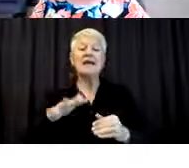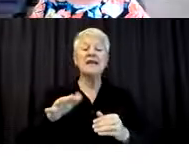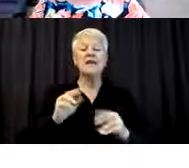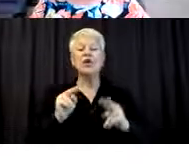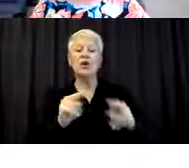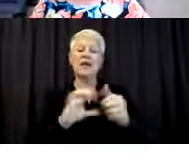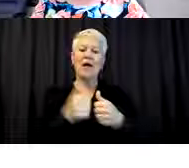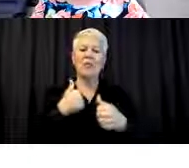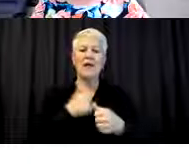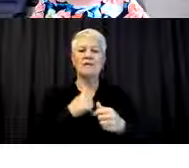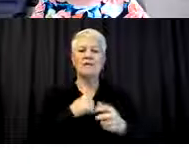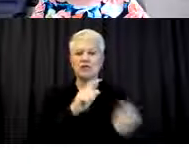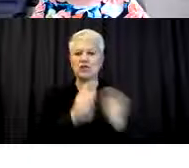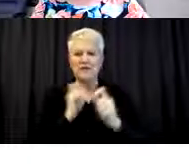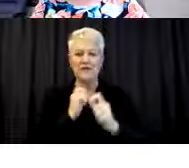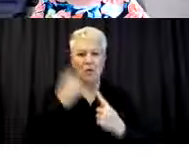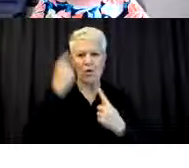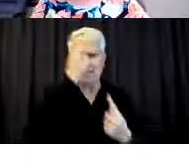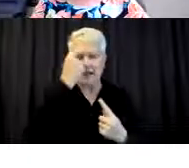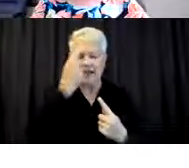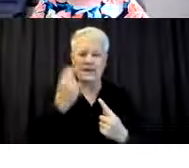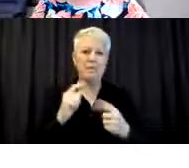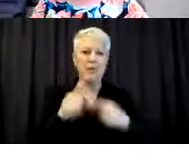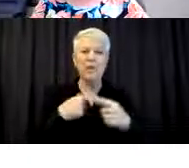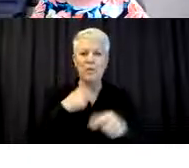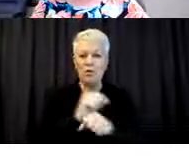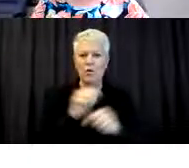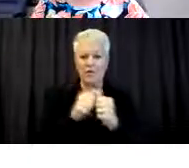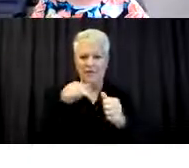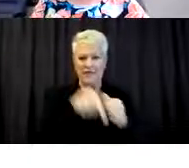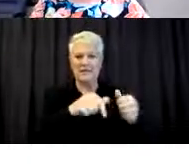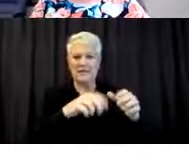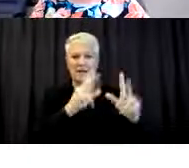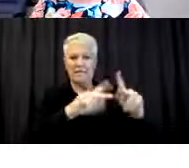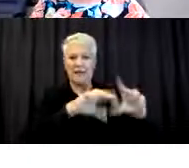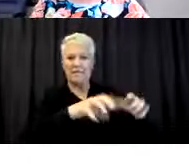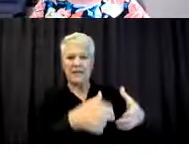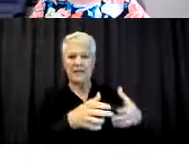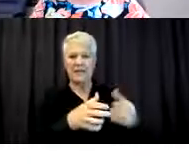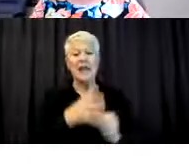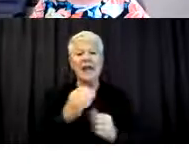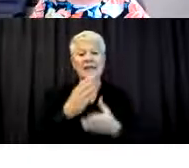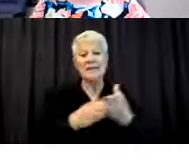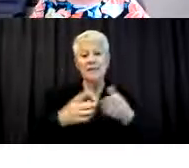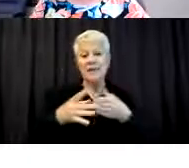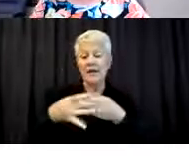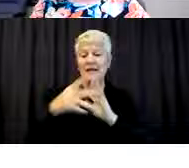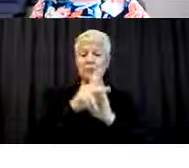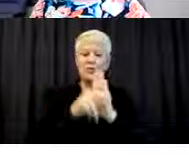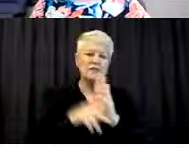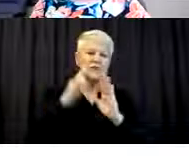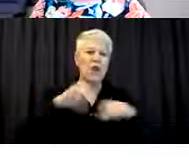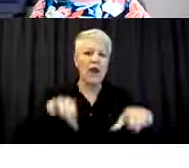we need to shift our thinking a little bit when we're working with this given population and some of the guiding principles of active